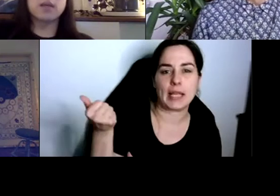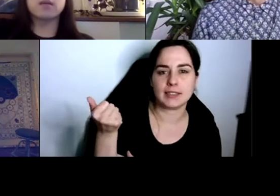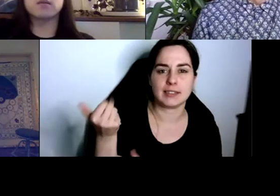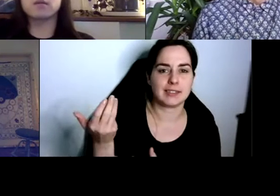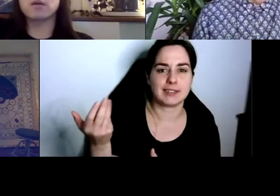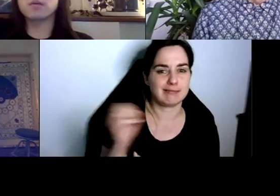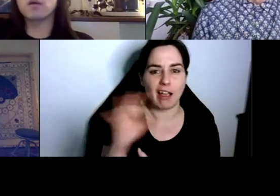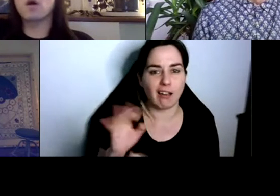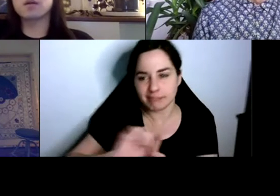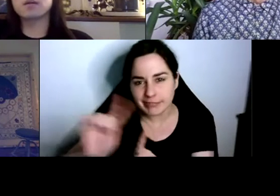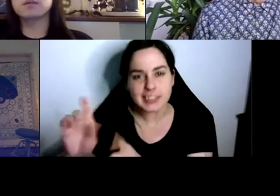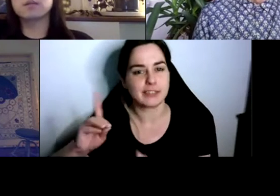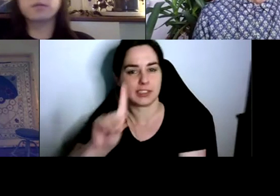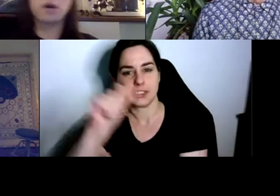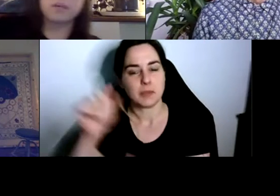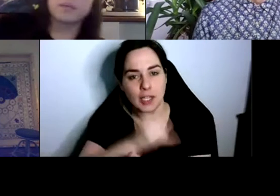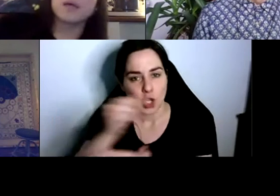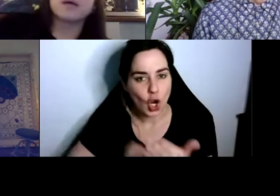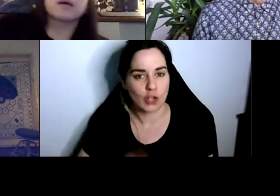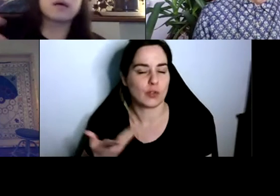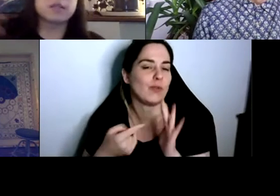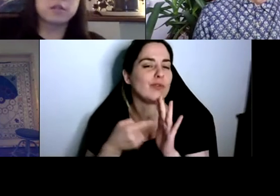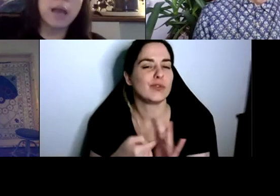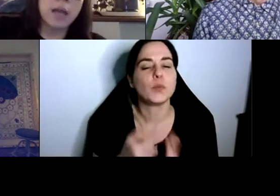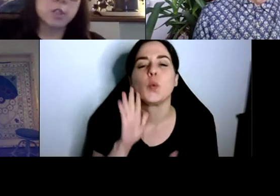bringing in, artists from